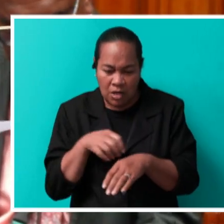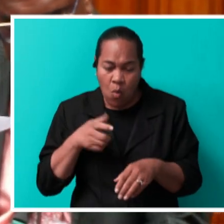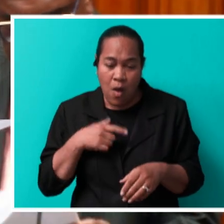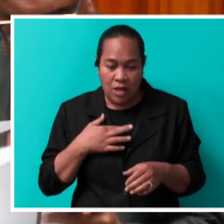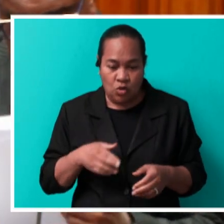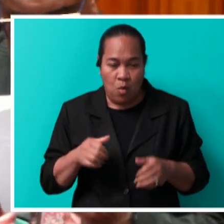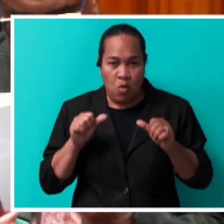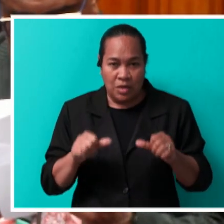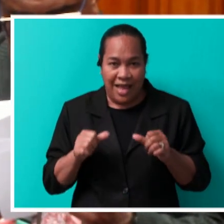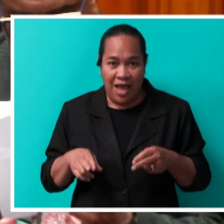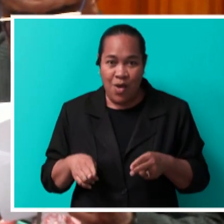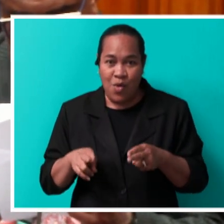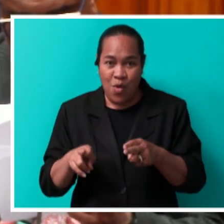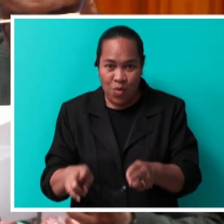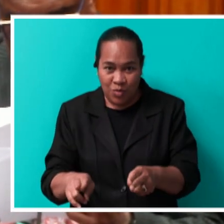be undertaken